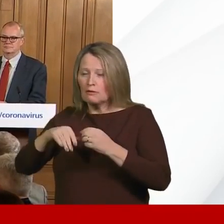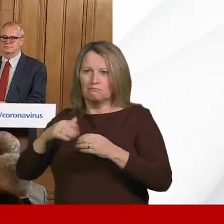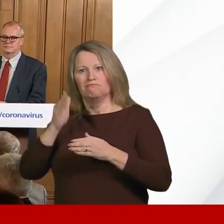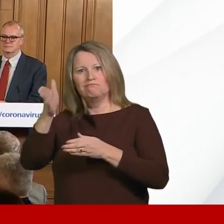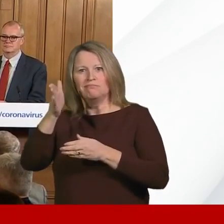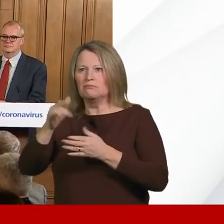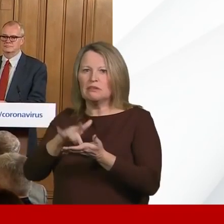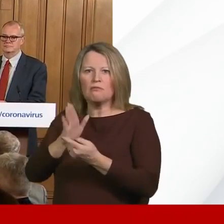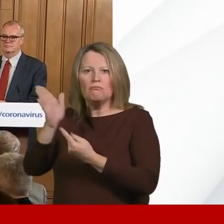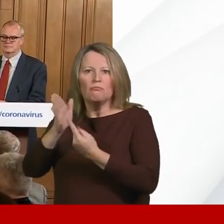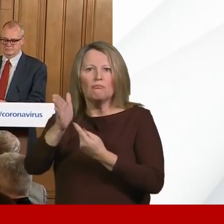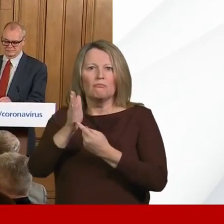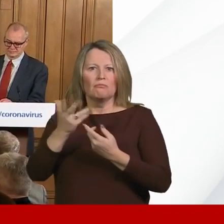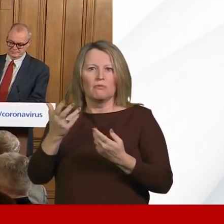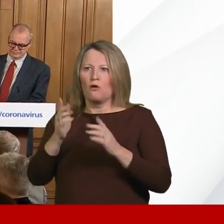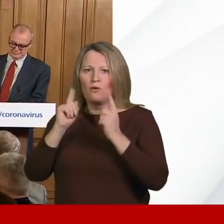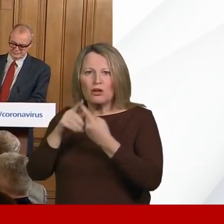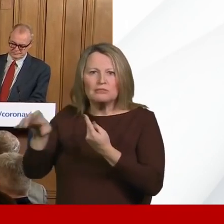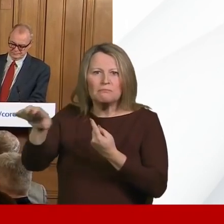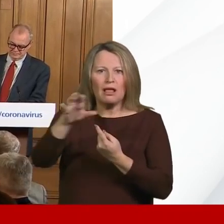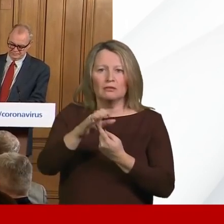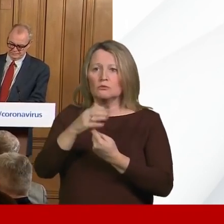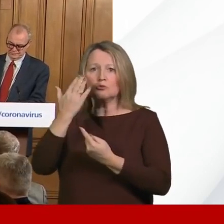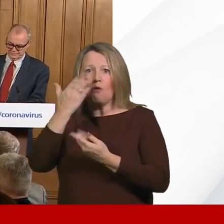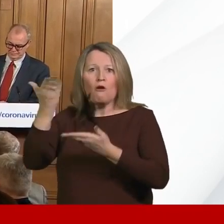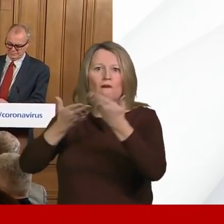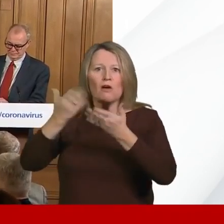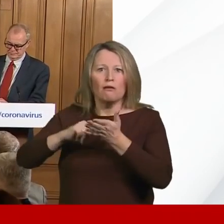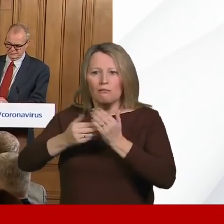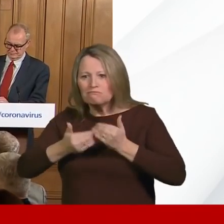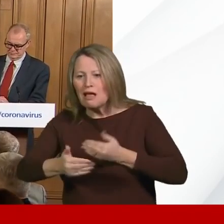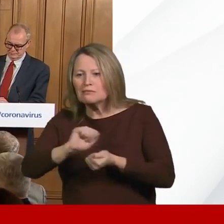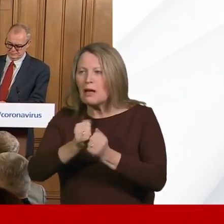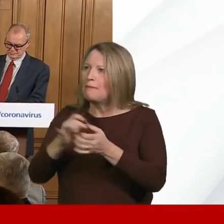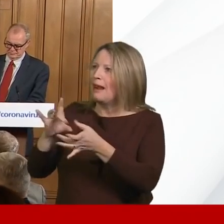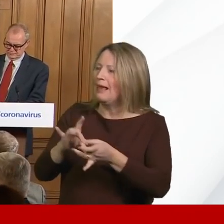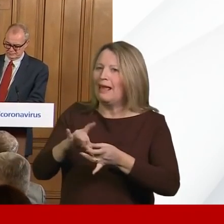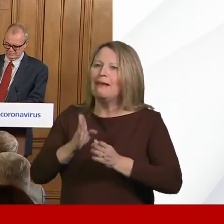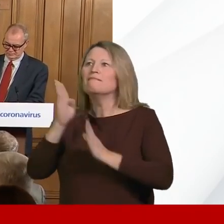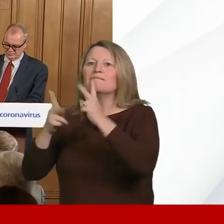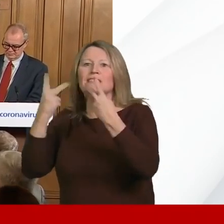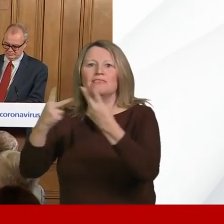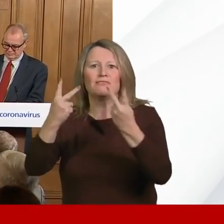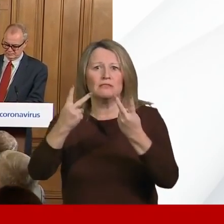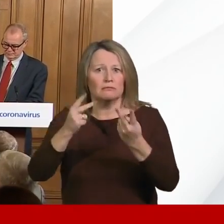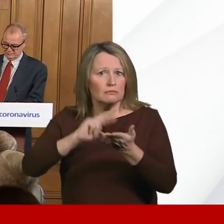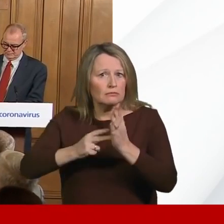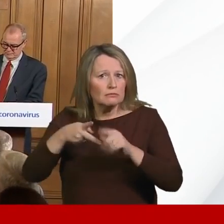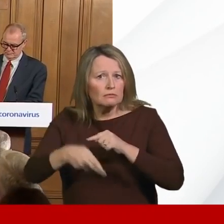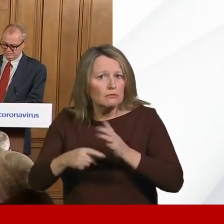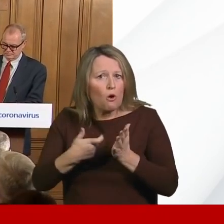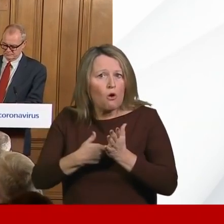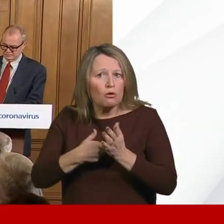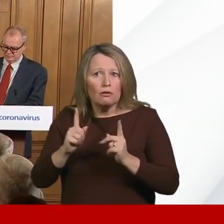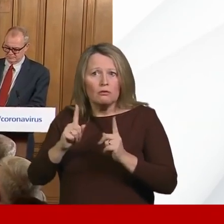to 25,000 a day. Will people still need to go to hospital to take those tests, especially if they're not showing symptoms? What do